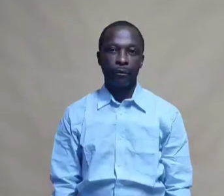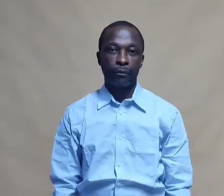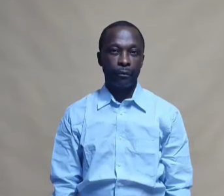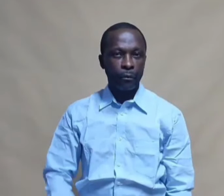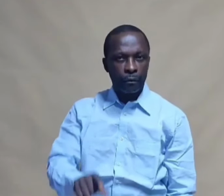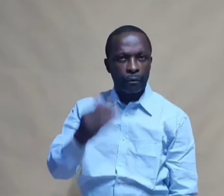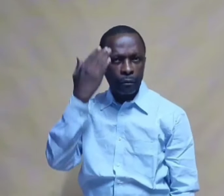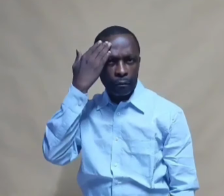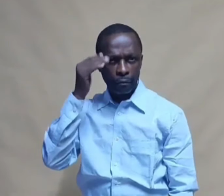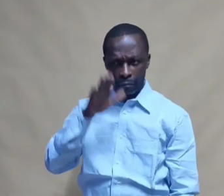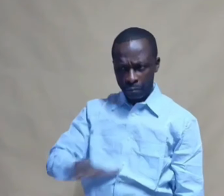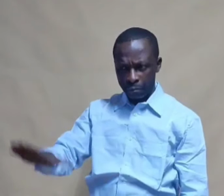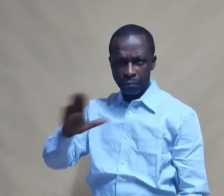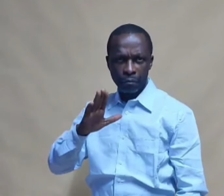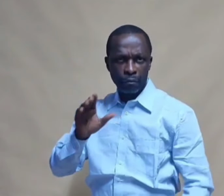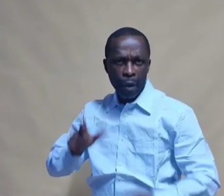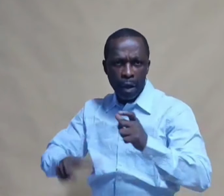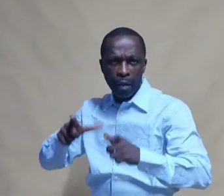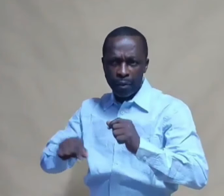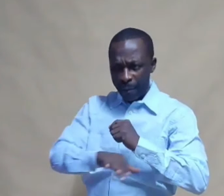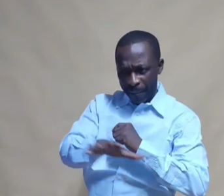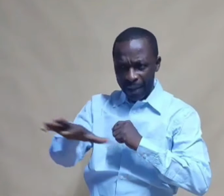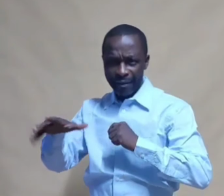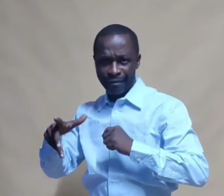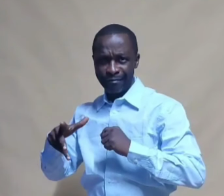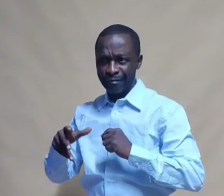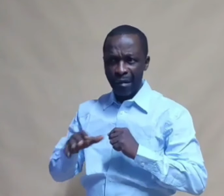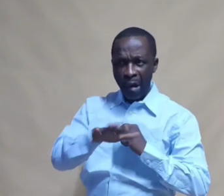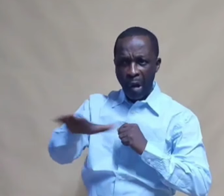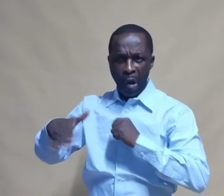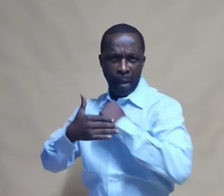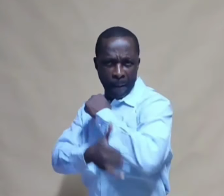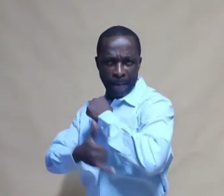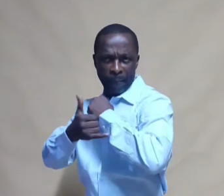Did you know that cultural diversity is every country's greatest strength?